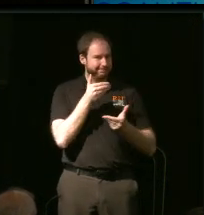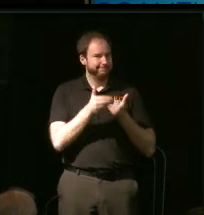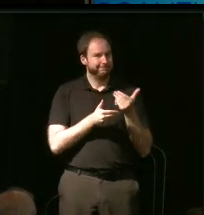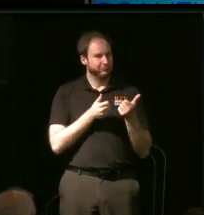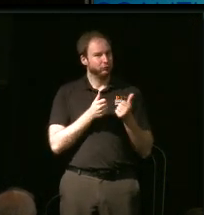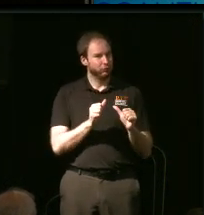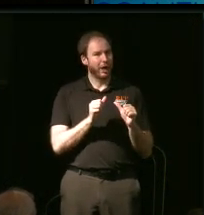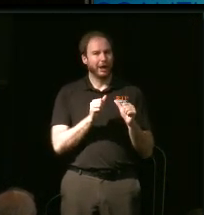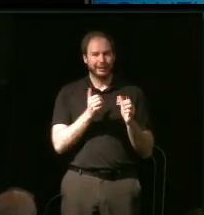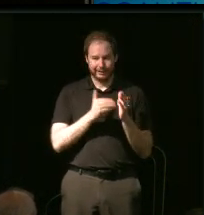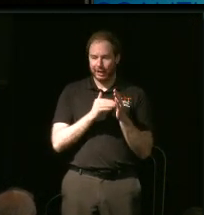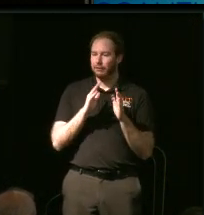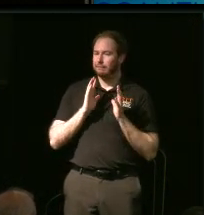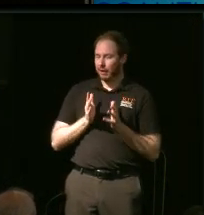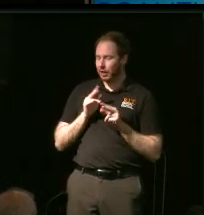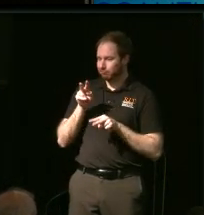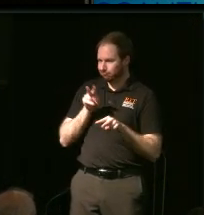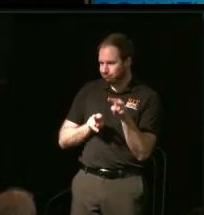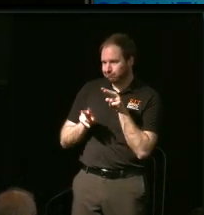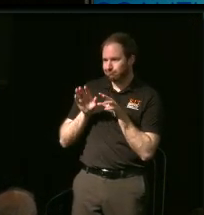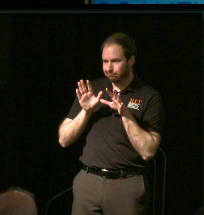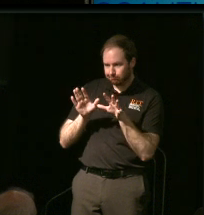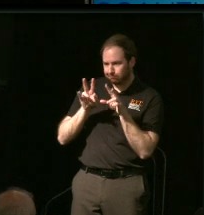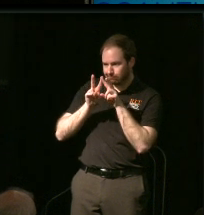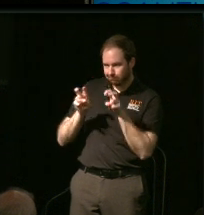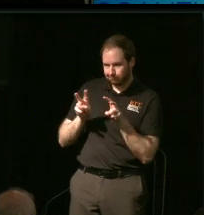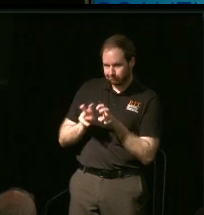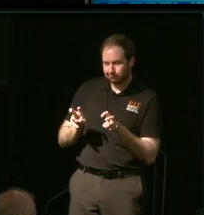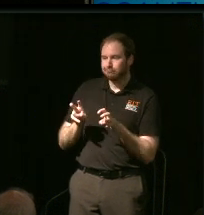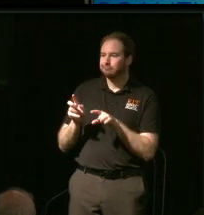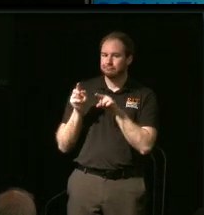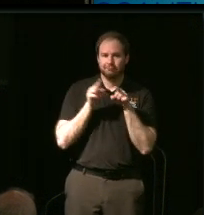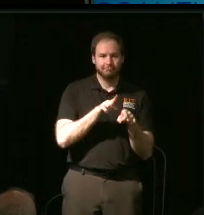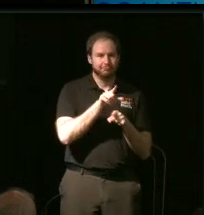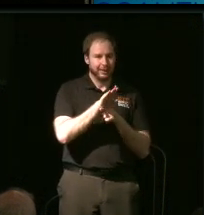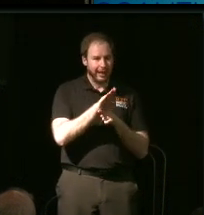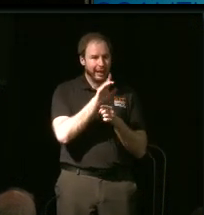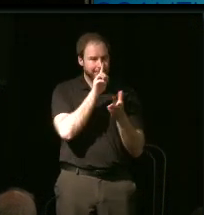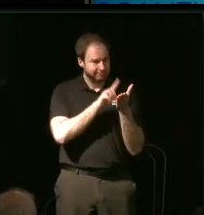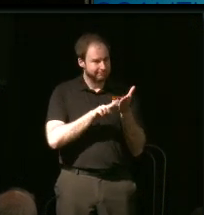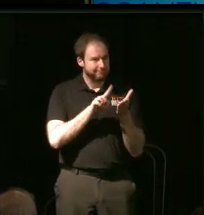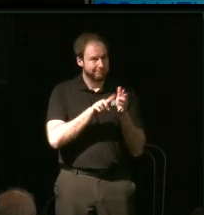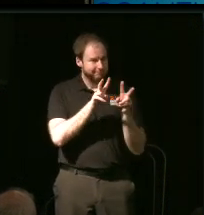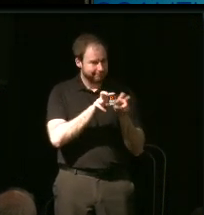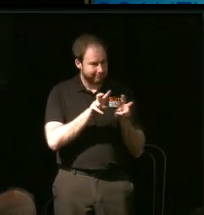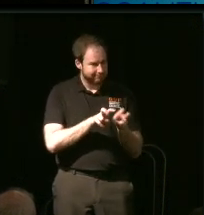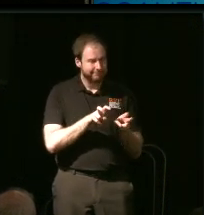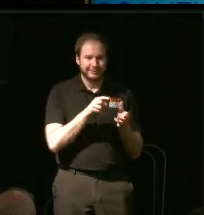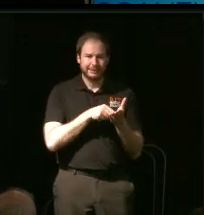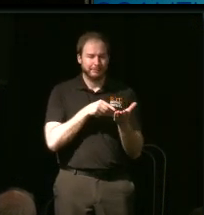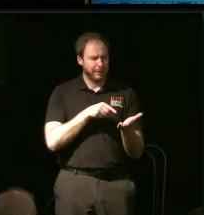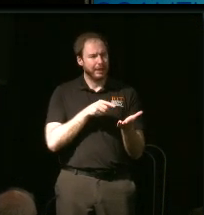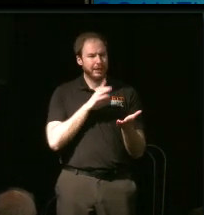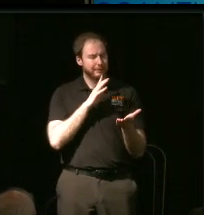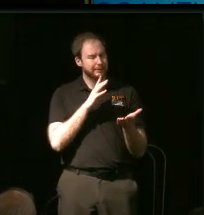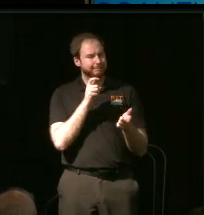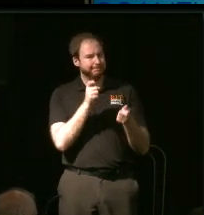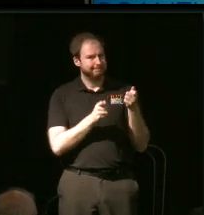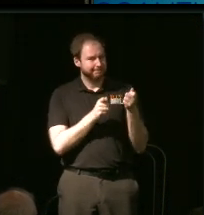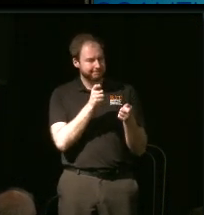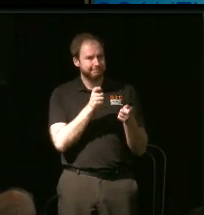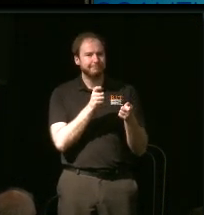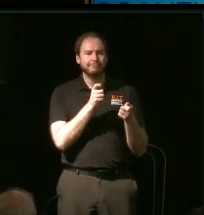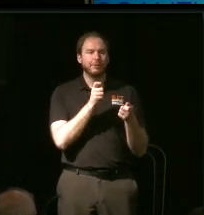we observe again in the patients that these drugs may not have worked in. Maybe we make a new model